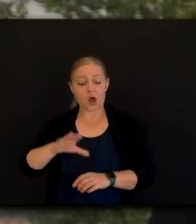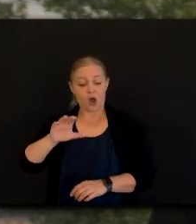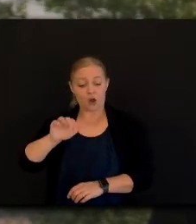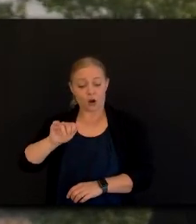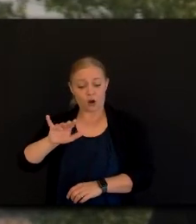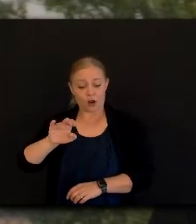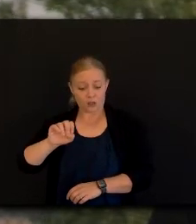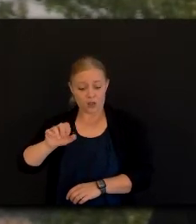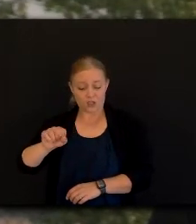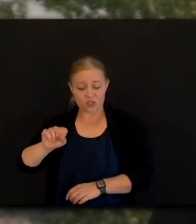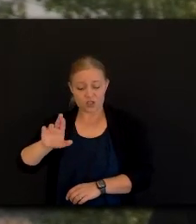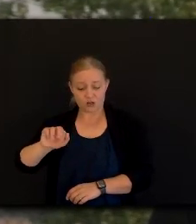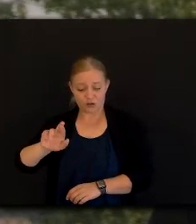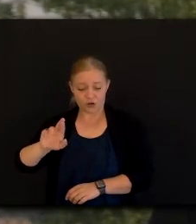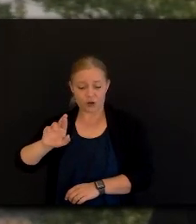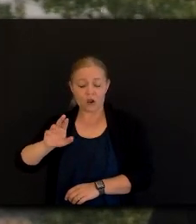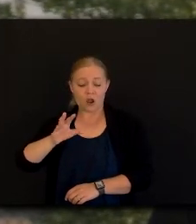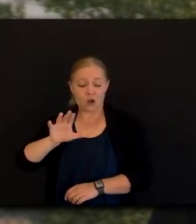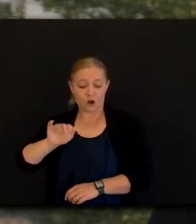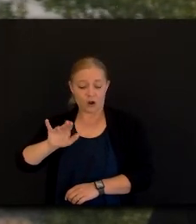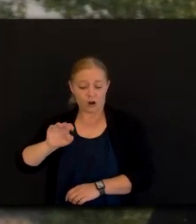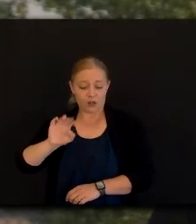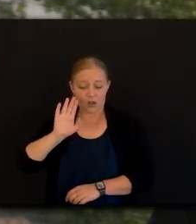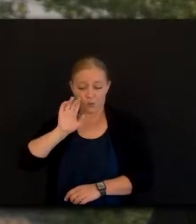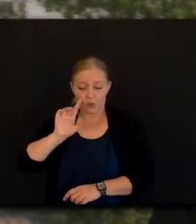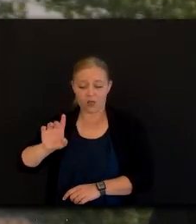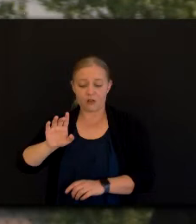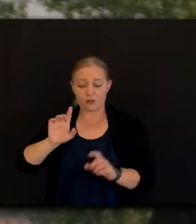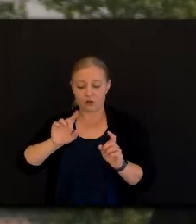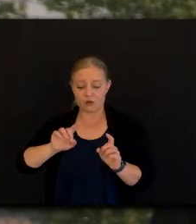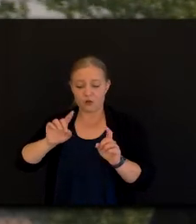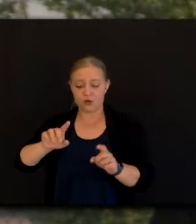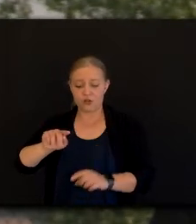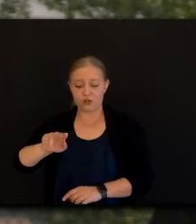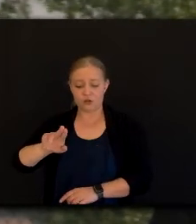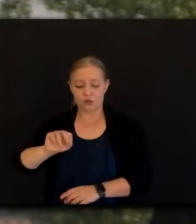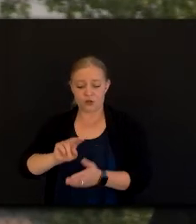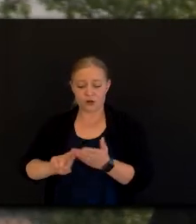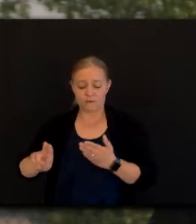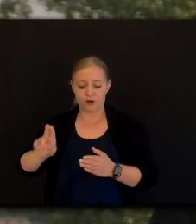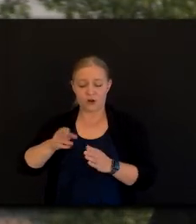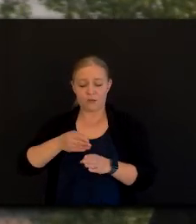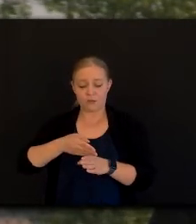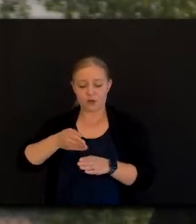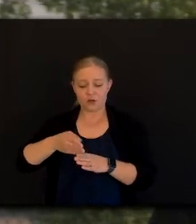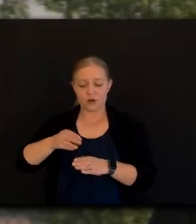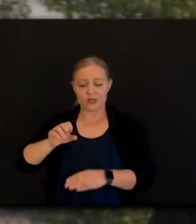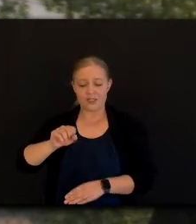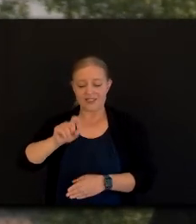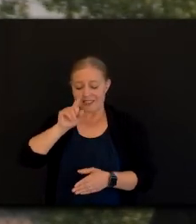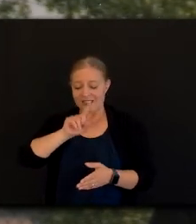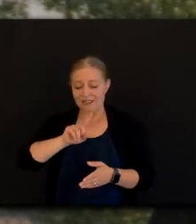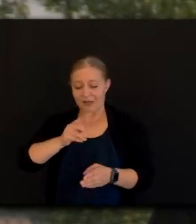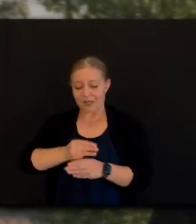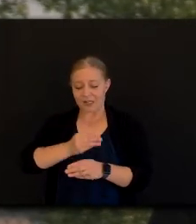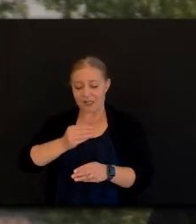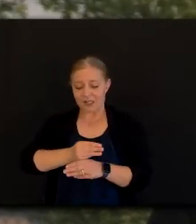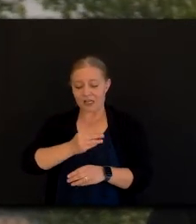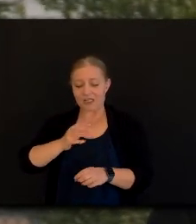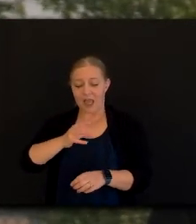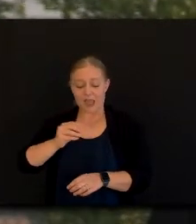and Craig Shear. Carly will attend Duke University and major in statistics and economics. Tyler